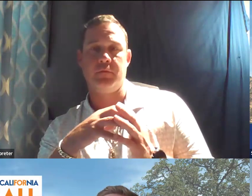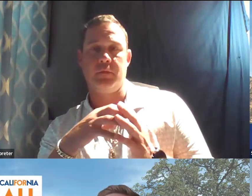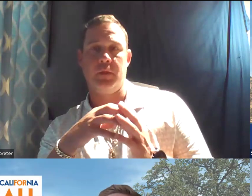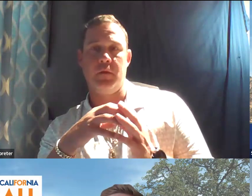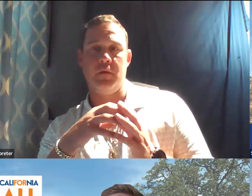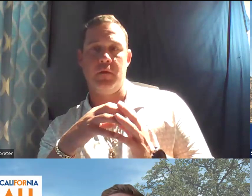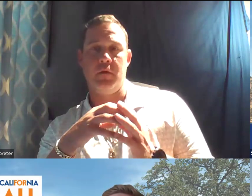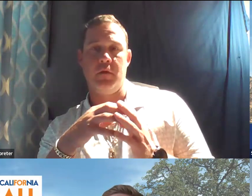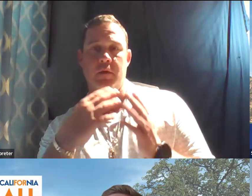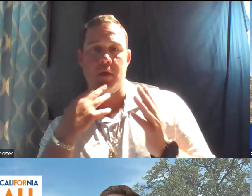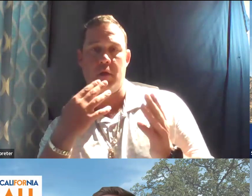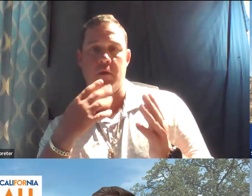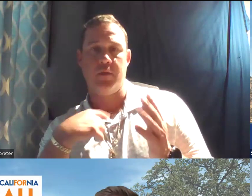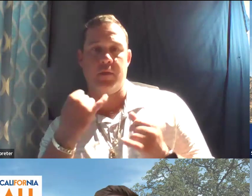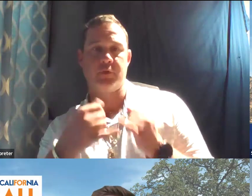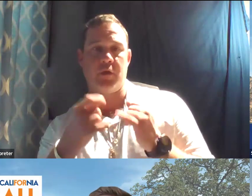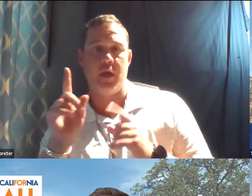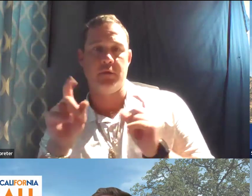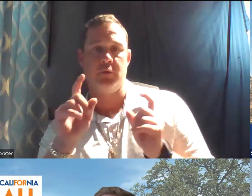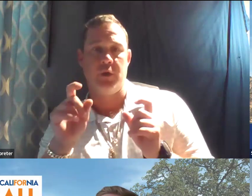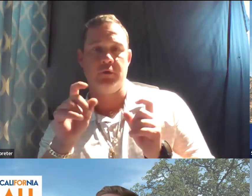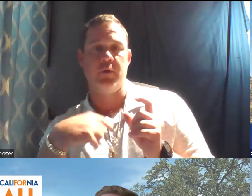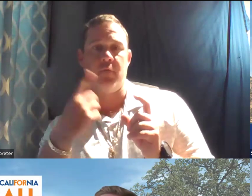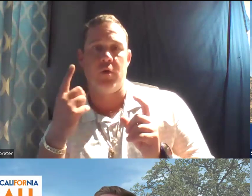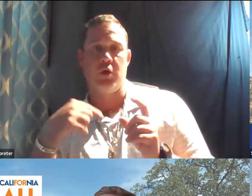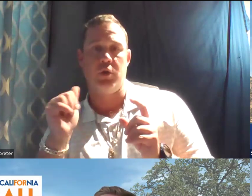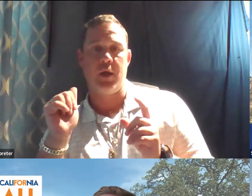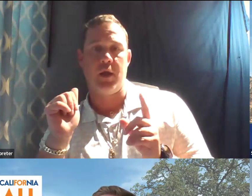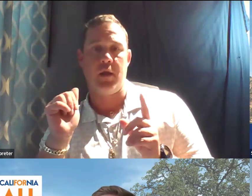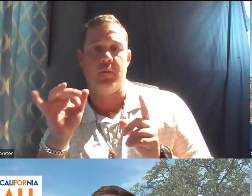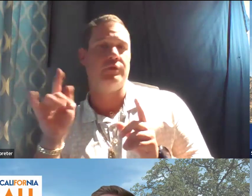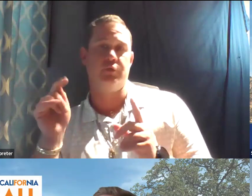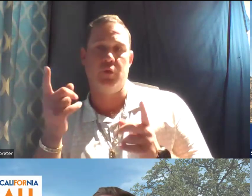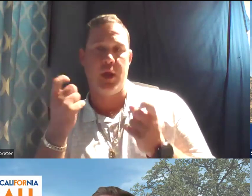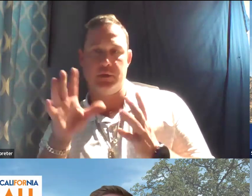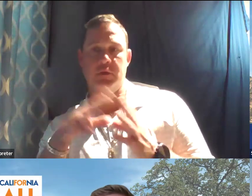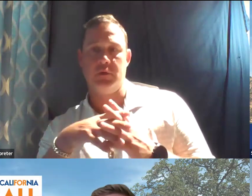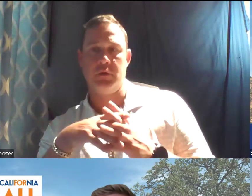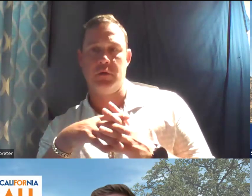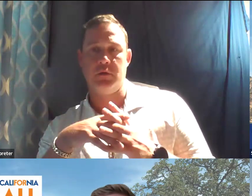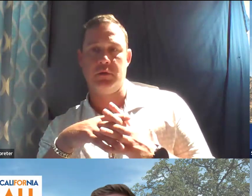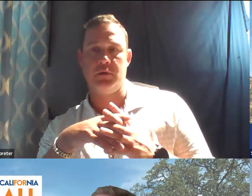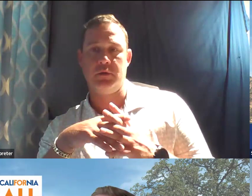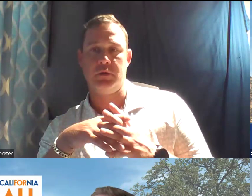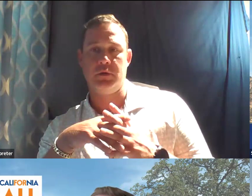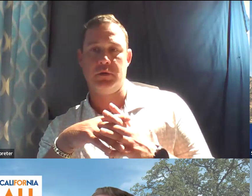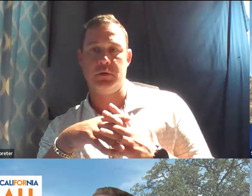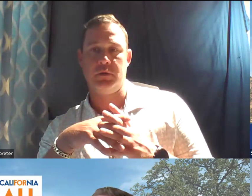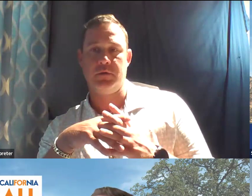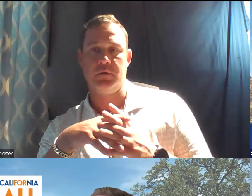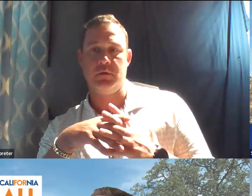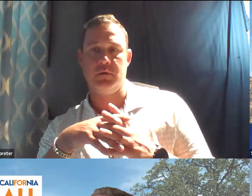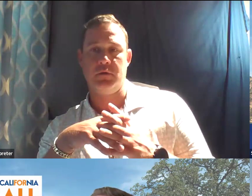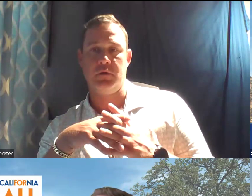Thank you. And that was our last question. We have one Q&A, but Stuart came on and asked the question. So